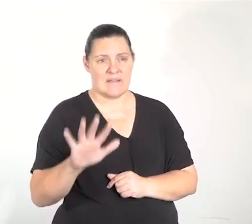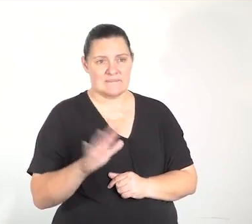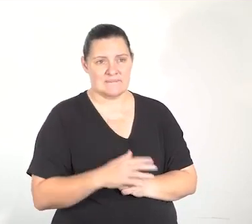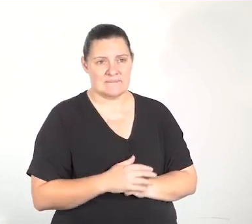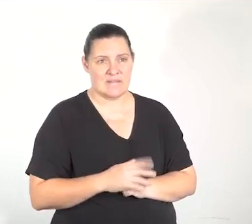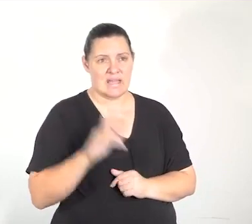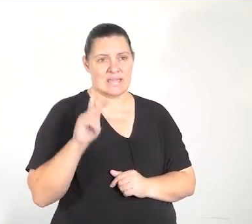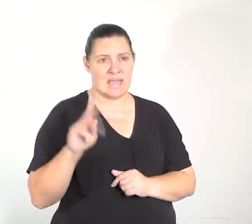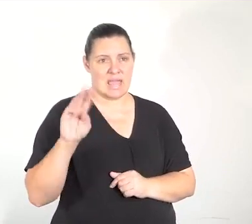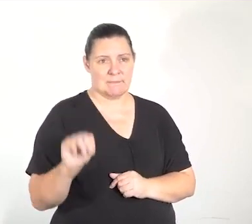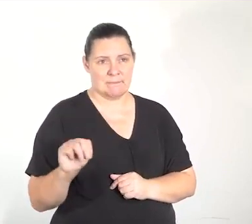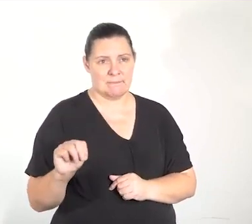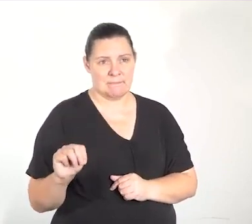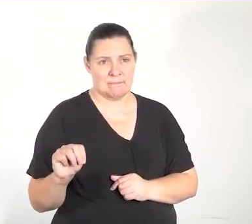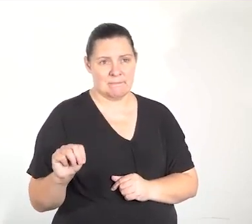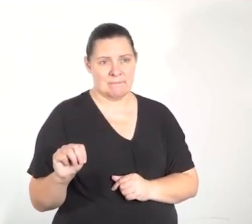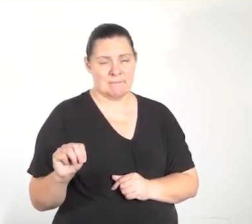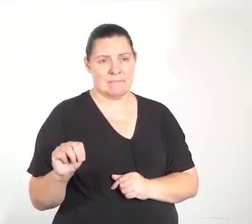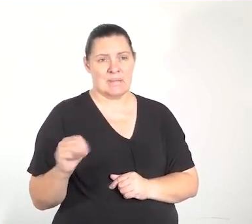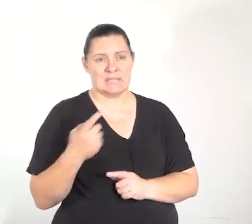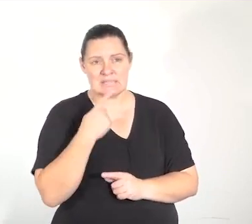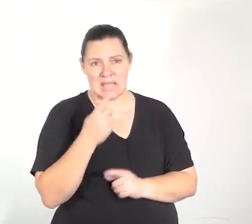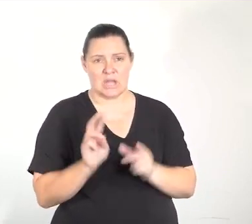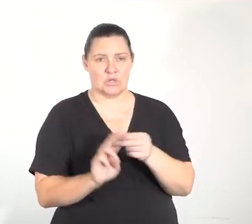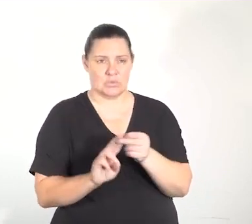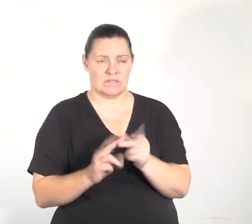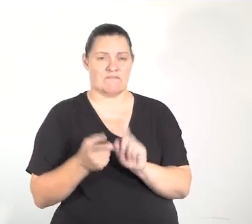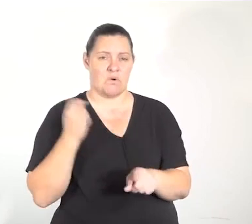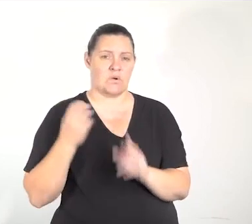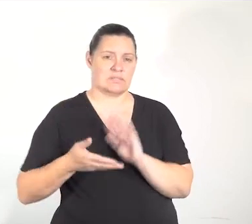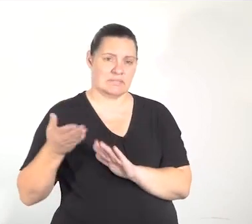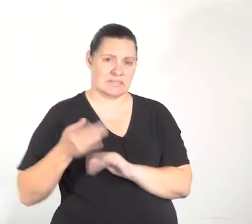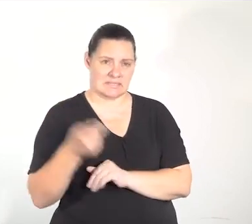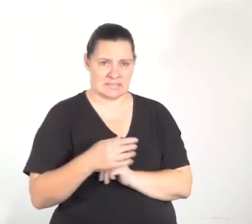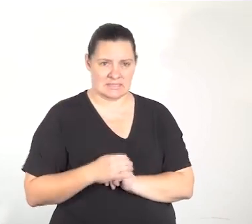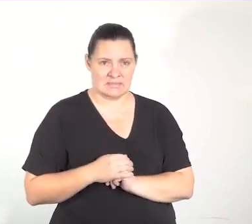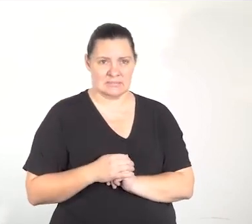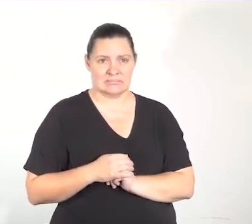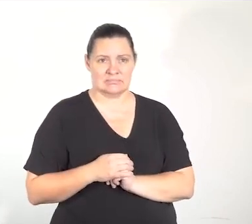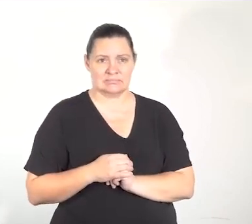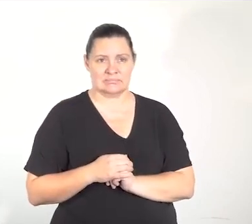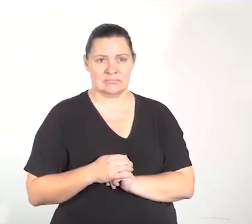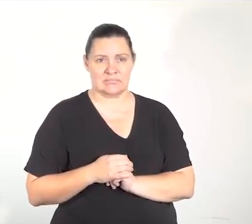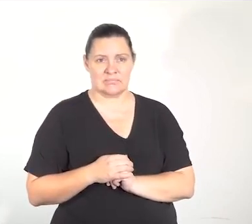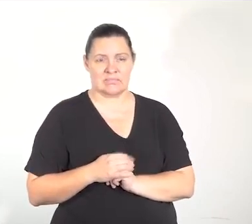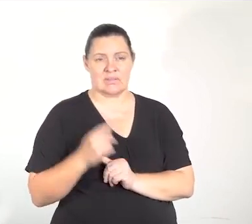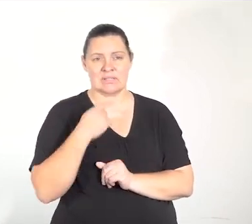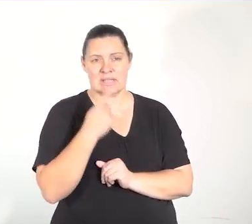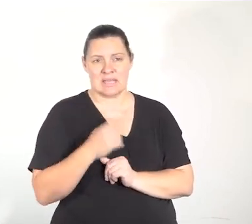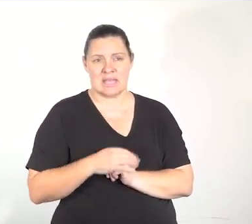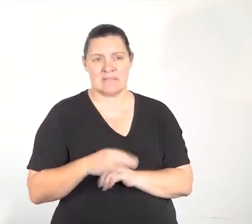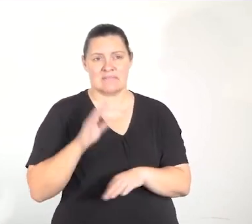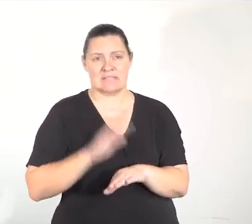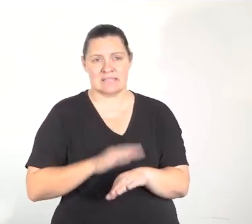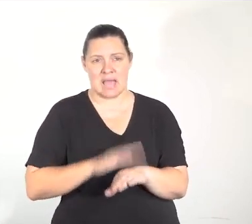315 kilometers. So that will be the unit for our speed. Let's look at the rate for this example.